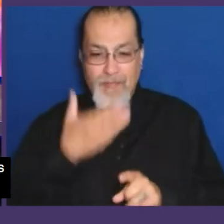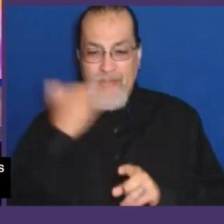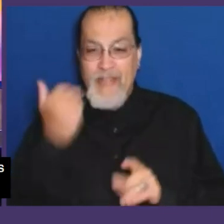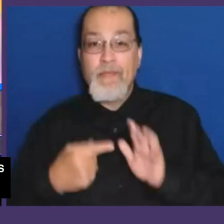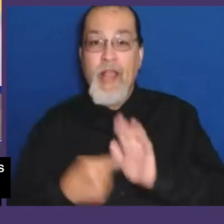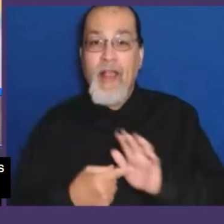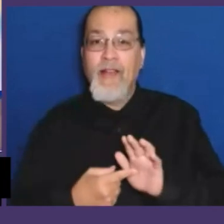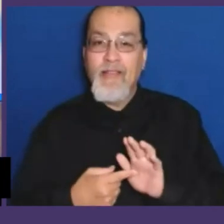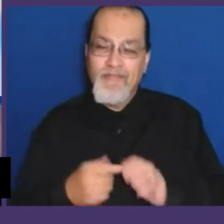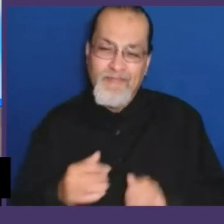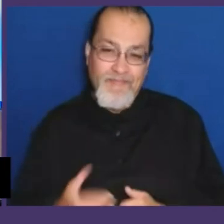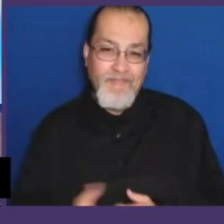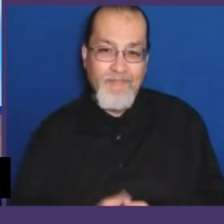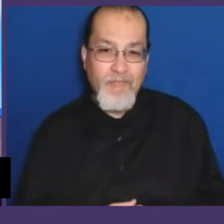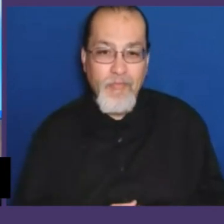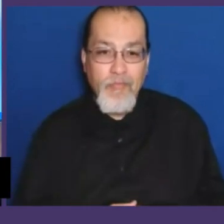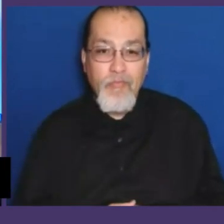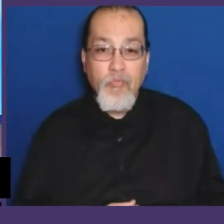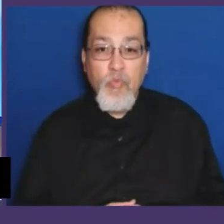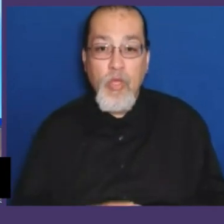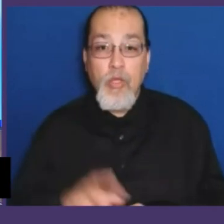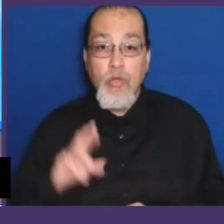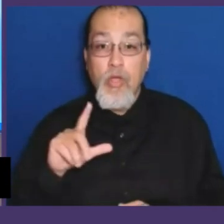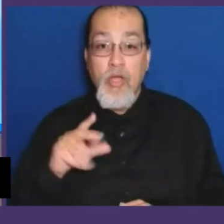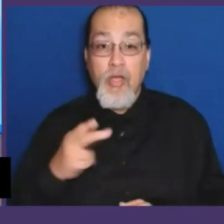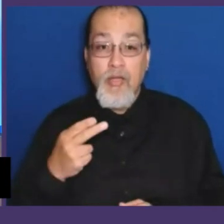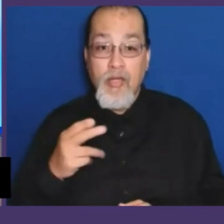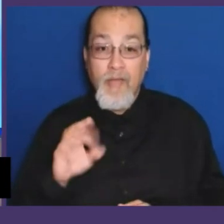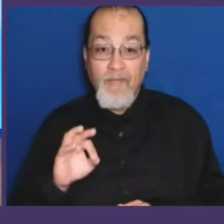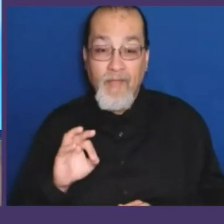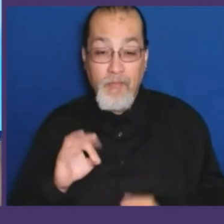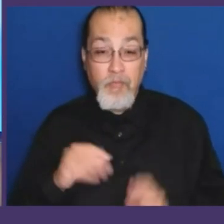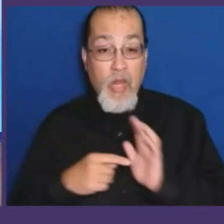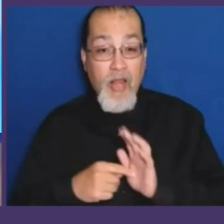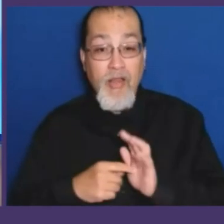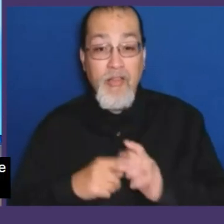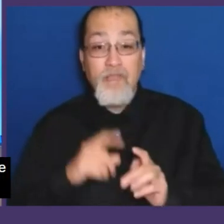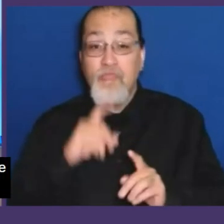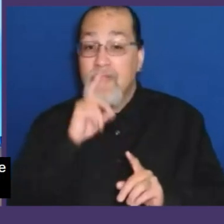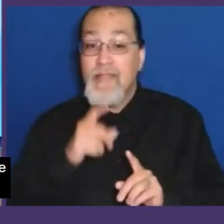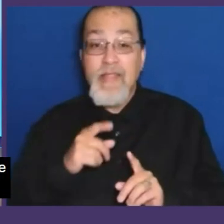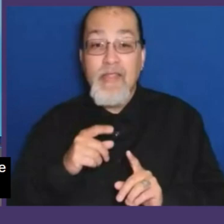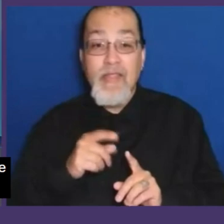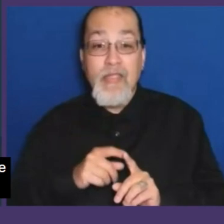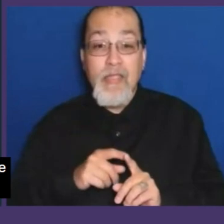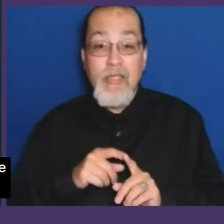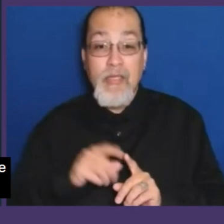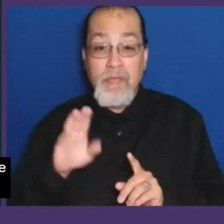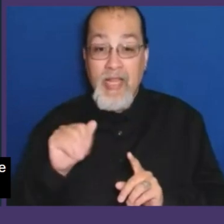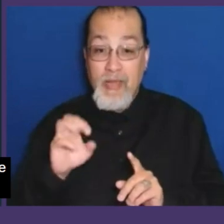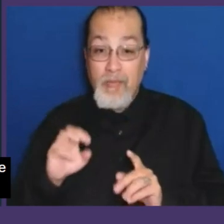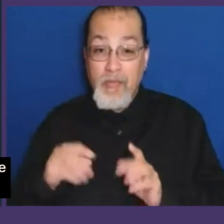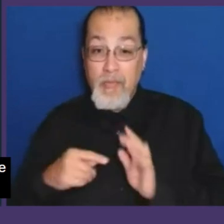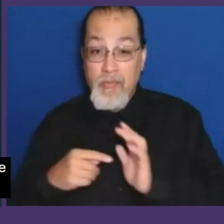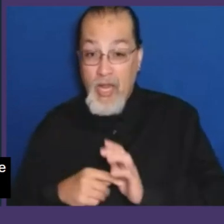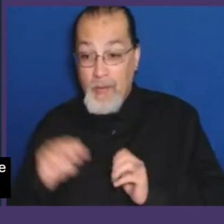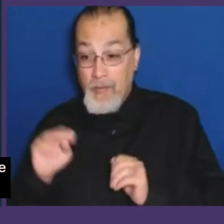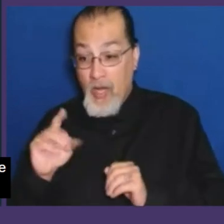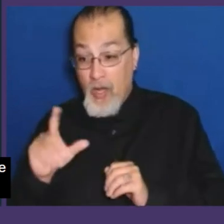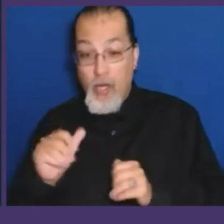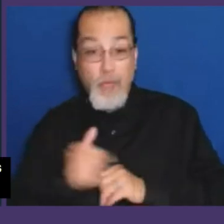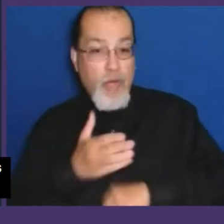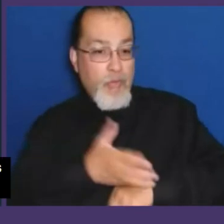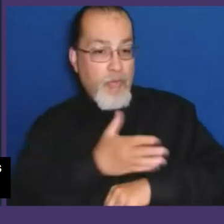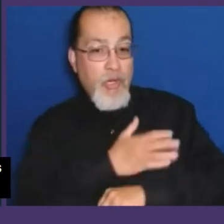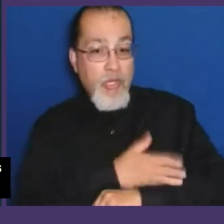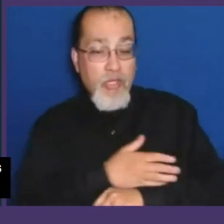not strictly an improvement on the base models in some cases. So in particular, we've noticed, for example, that they lose some entropy. So that means that they give